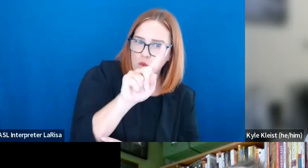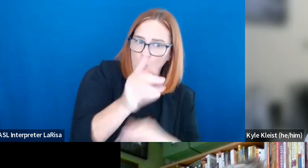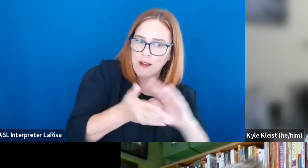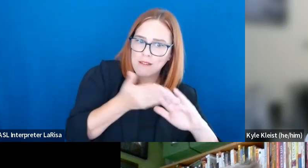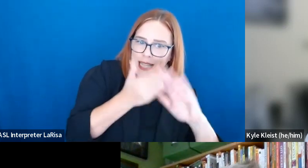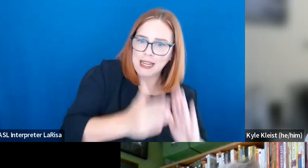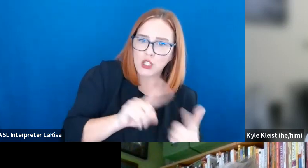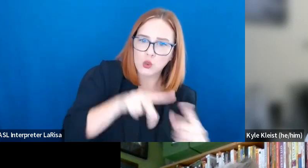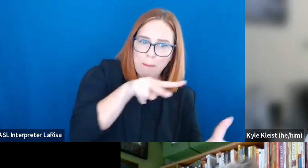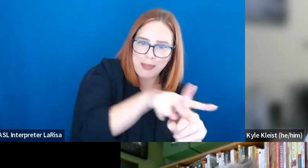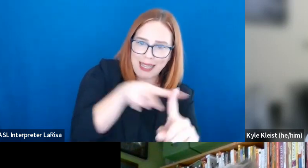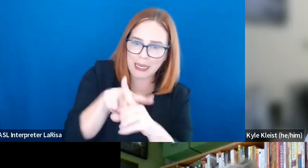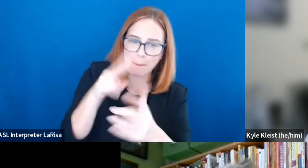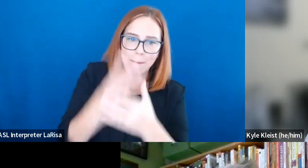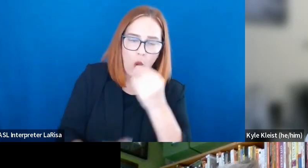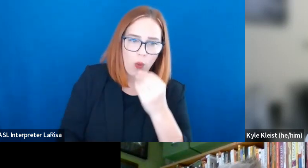I think.